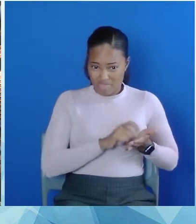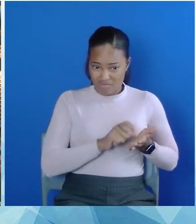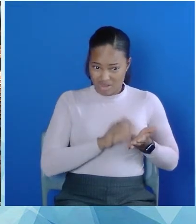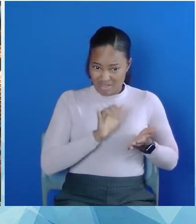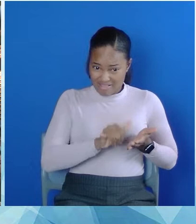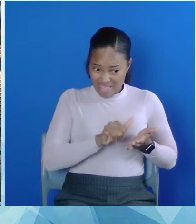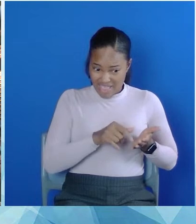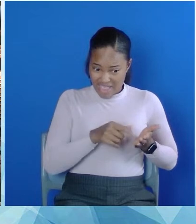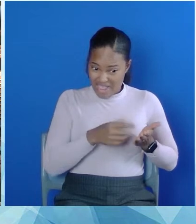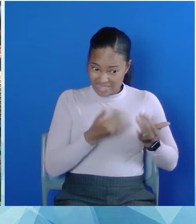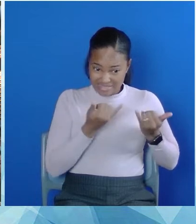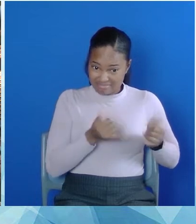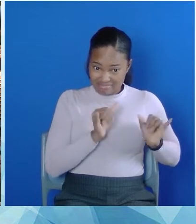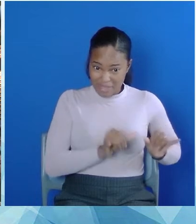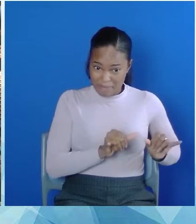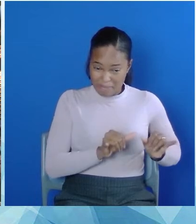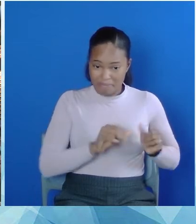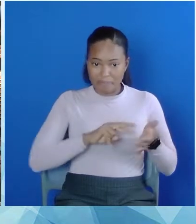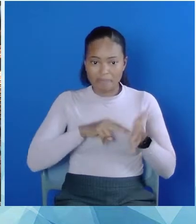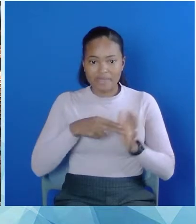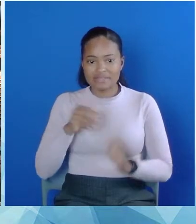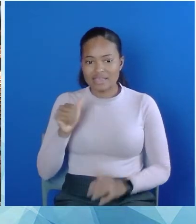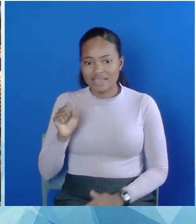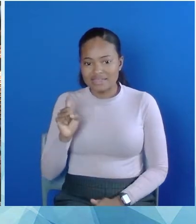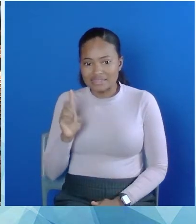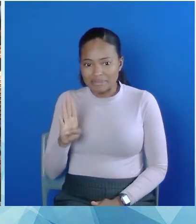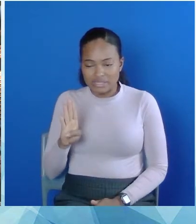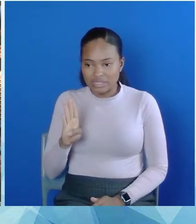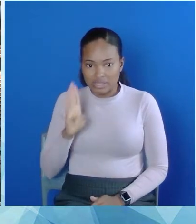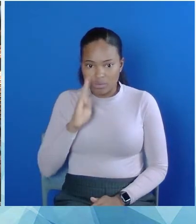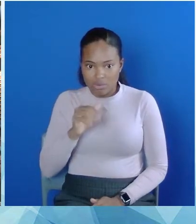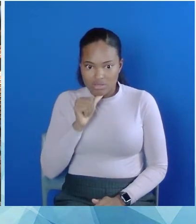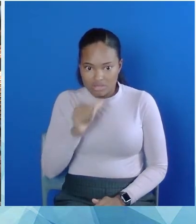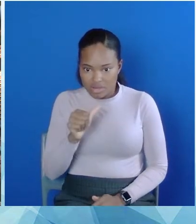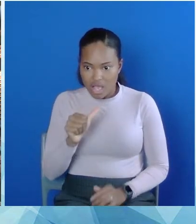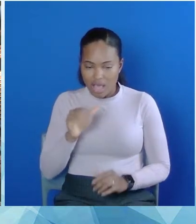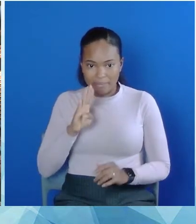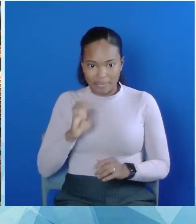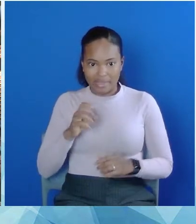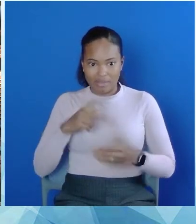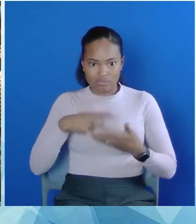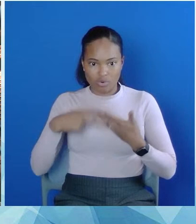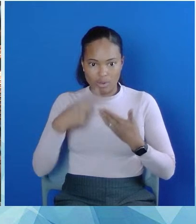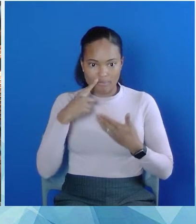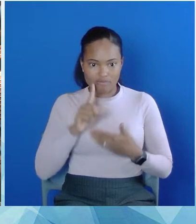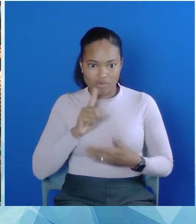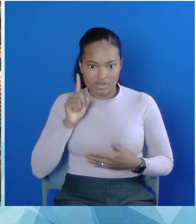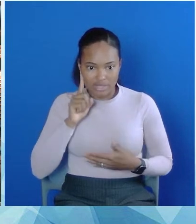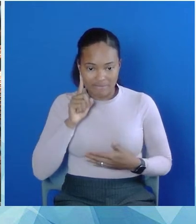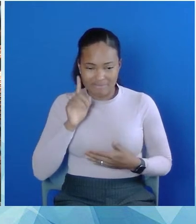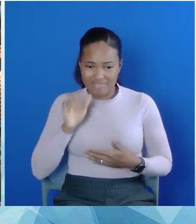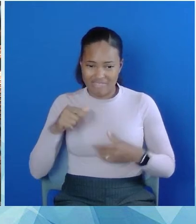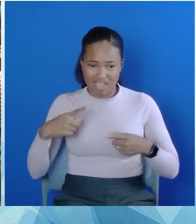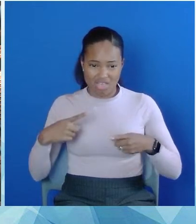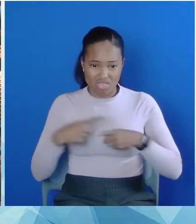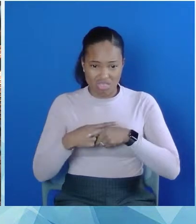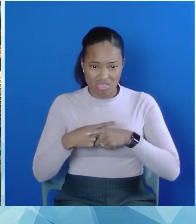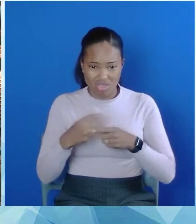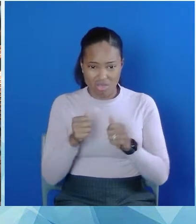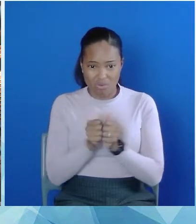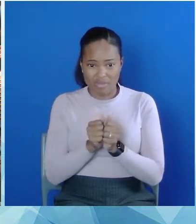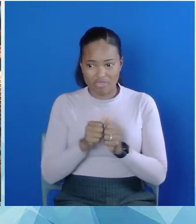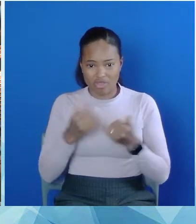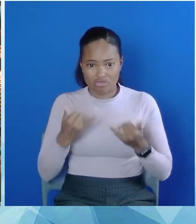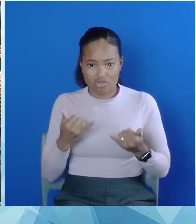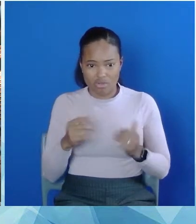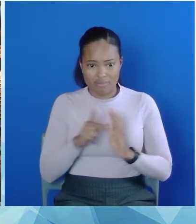that ASDB will no longer be a school or a program for the deaf. This will be in direct conflict with current policies